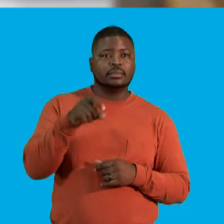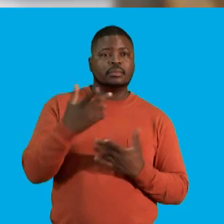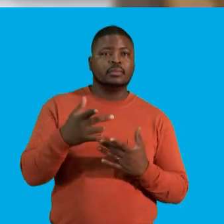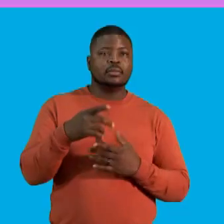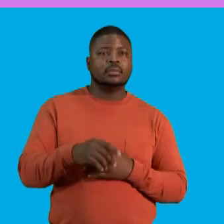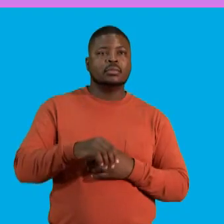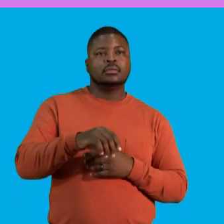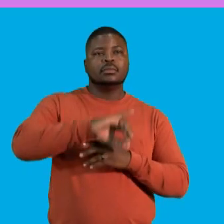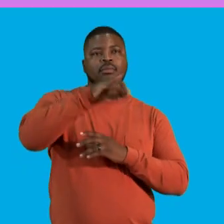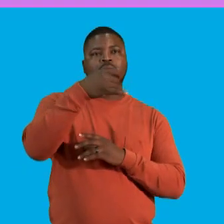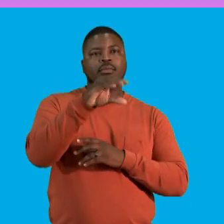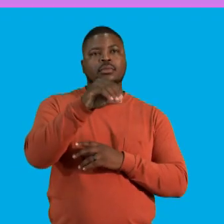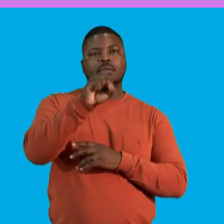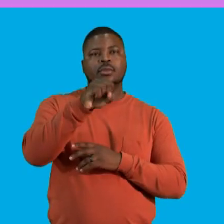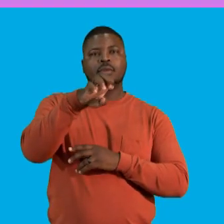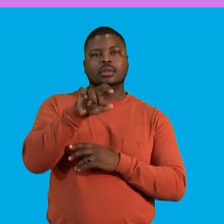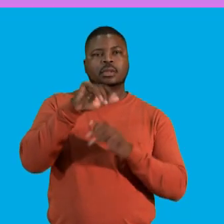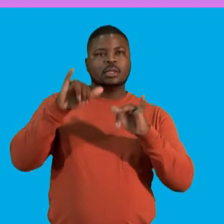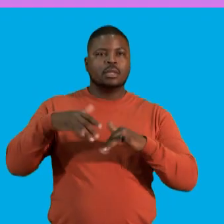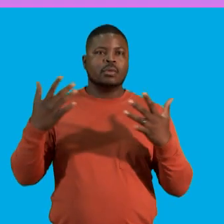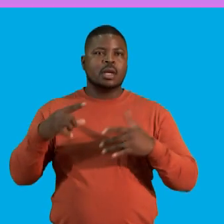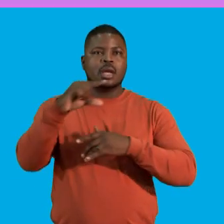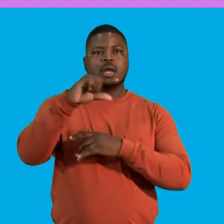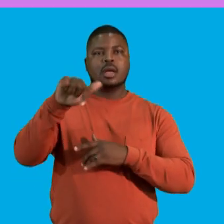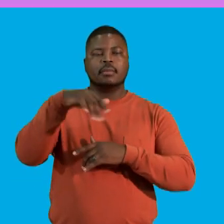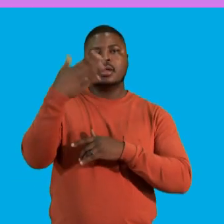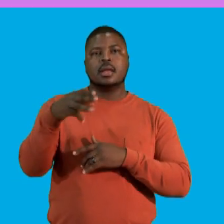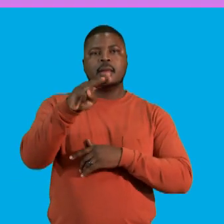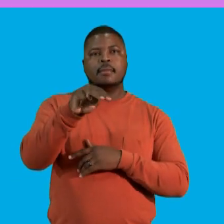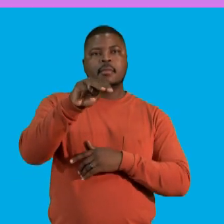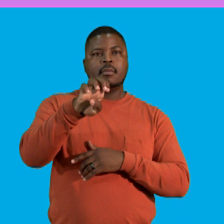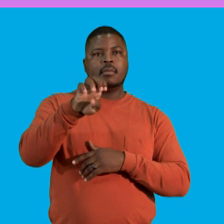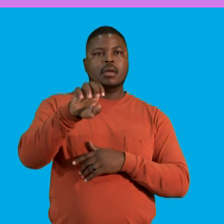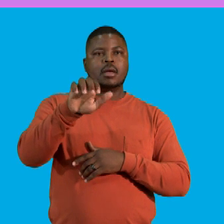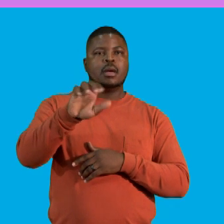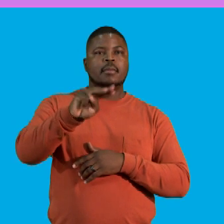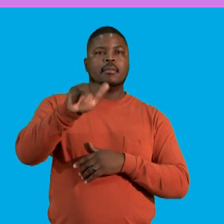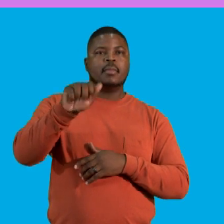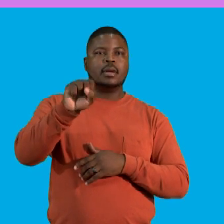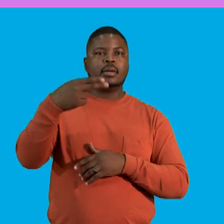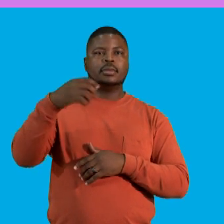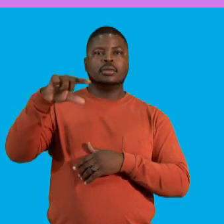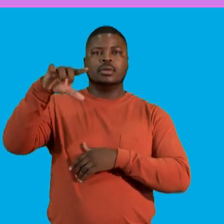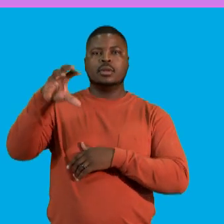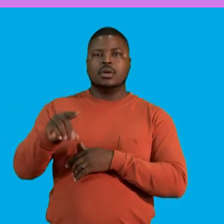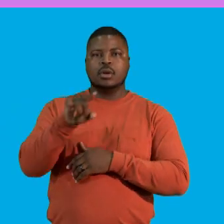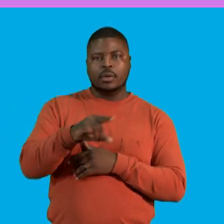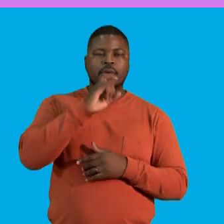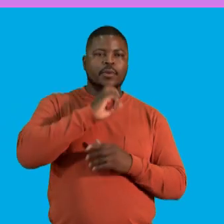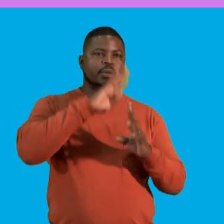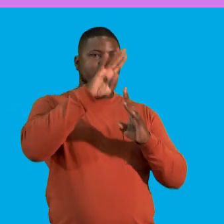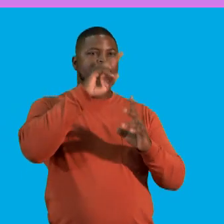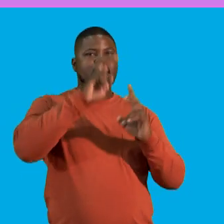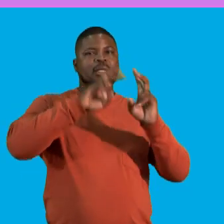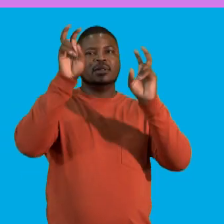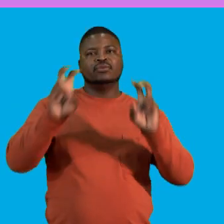Jose resides in Ramasheru. They buy electricity through a third party. The sliding scale shows the tariff